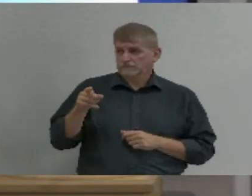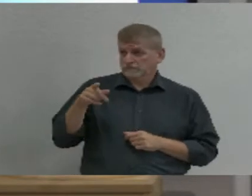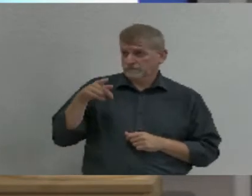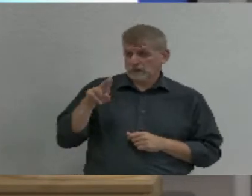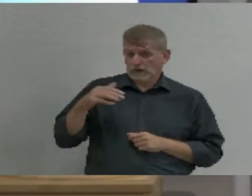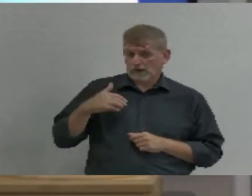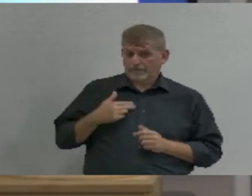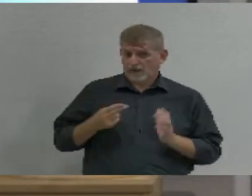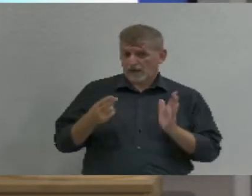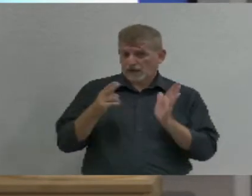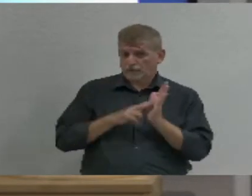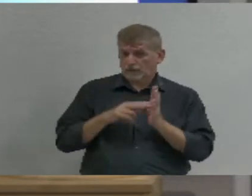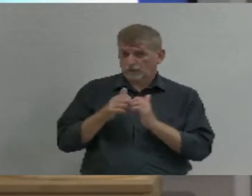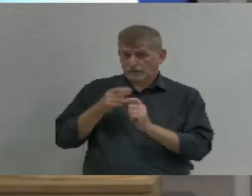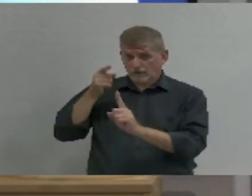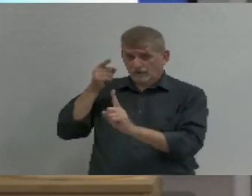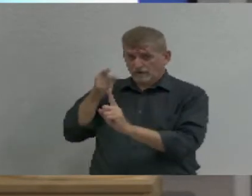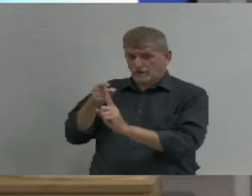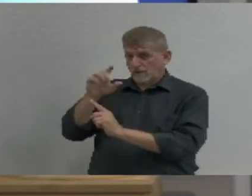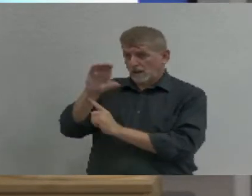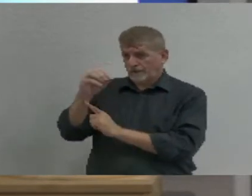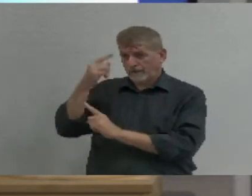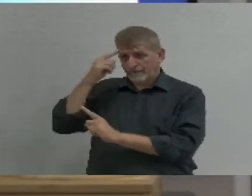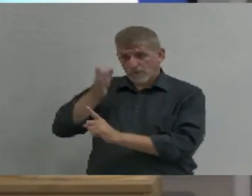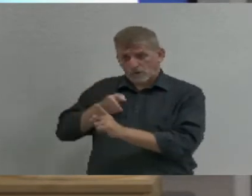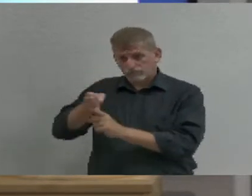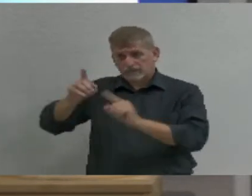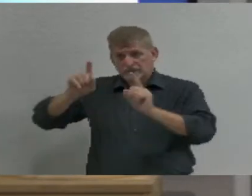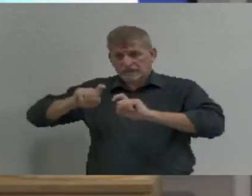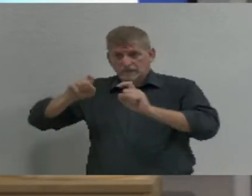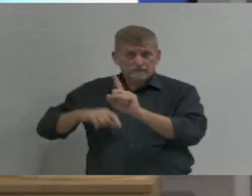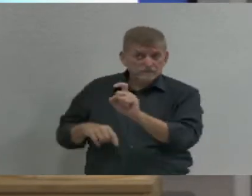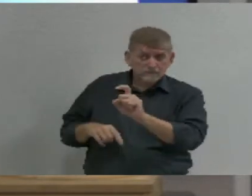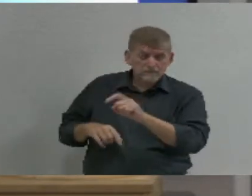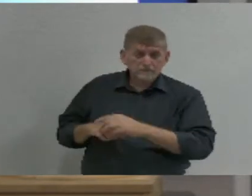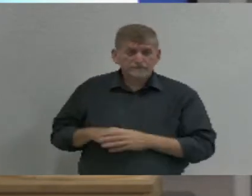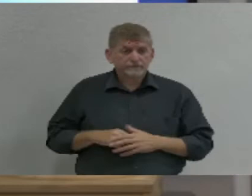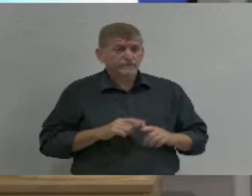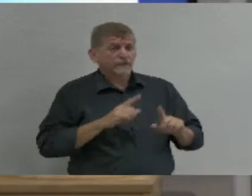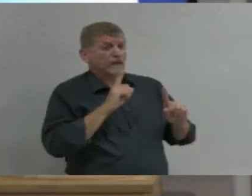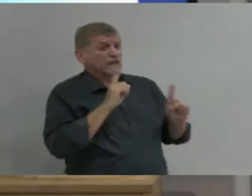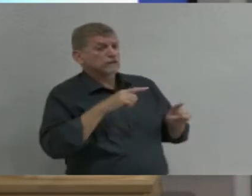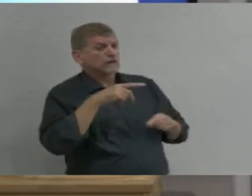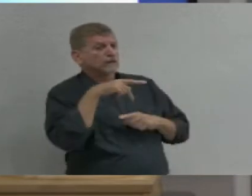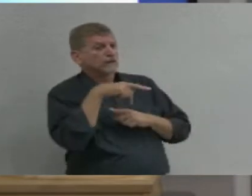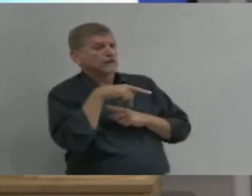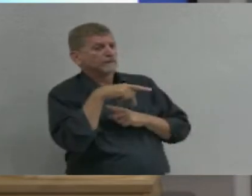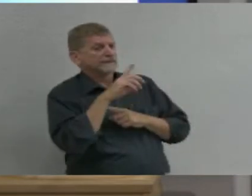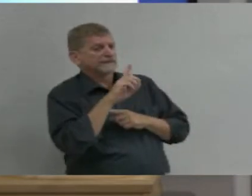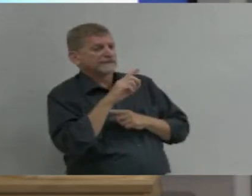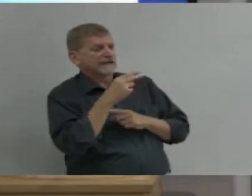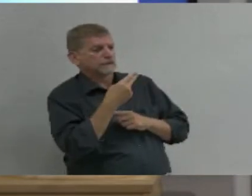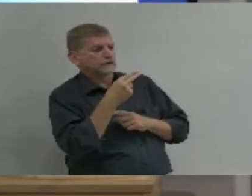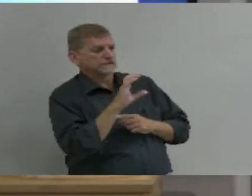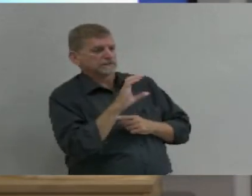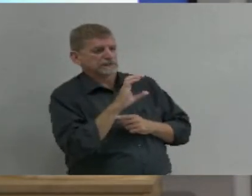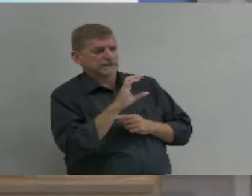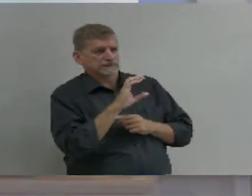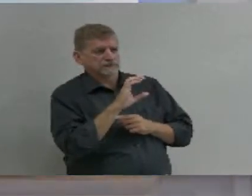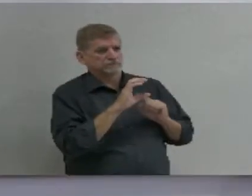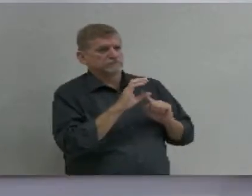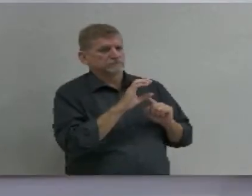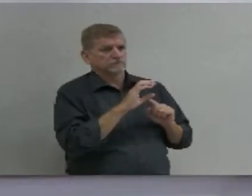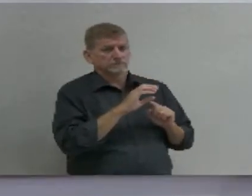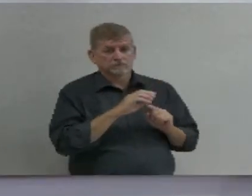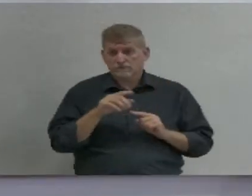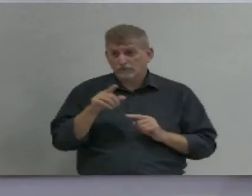help facilitate testing? I'm sorry, could you repeat that? Does PPHC contract with the company to help facilitate testing?